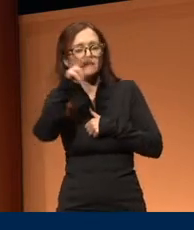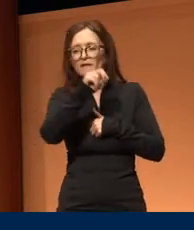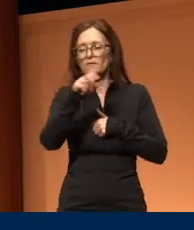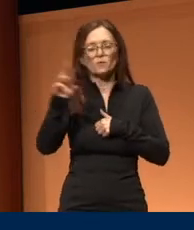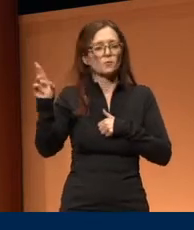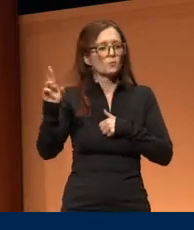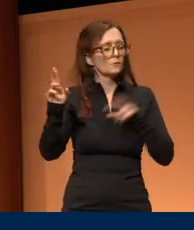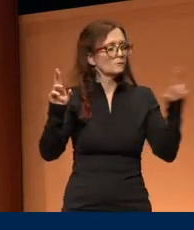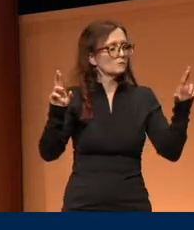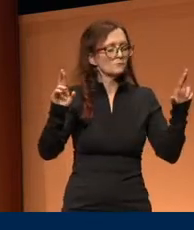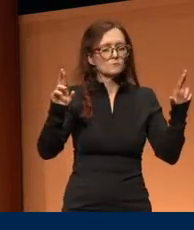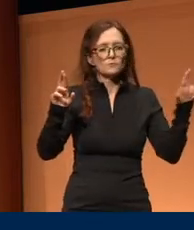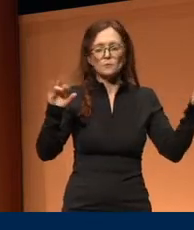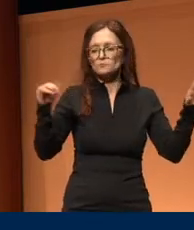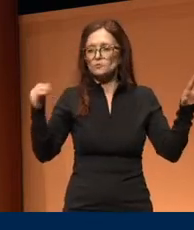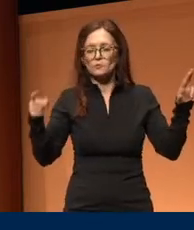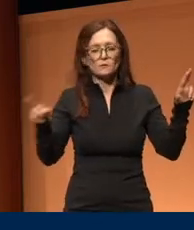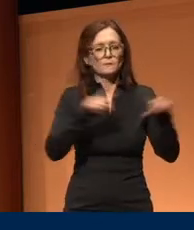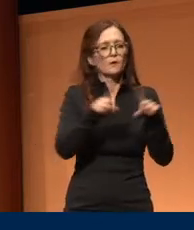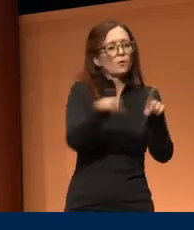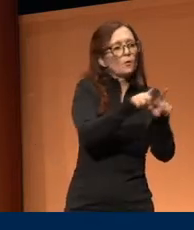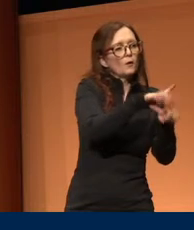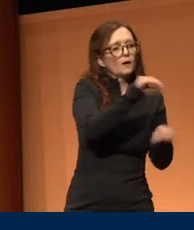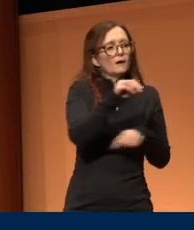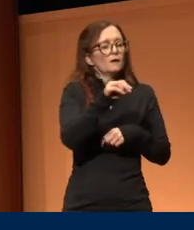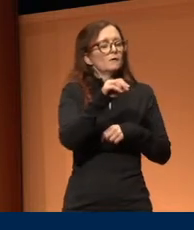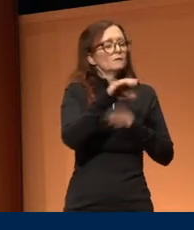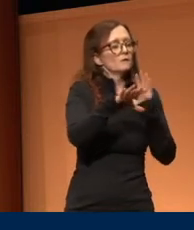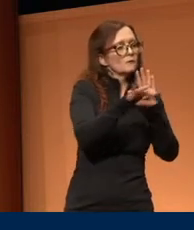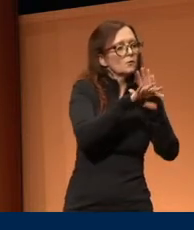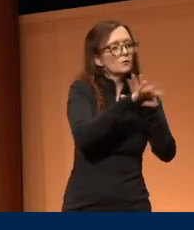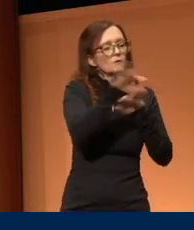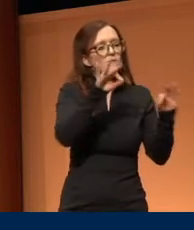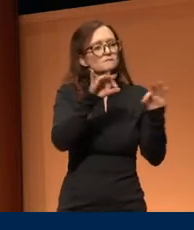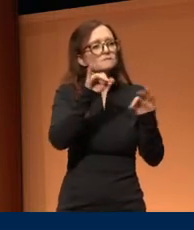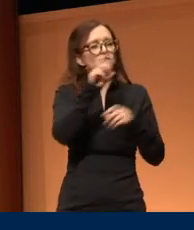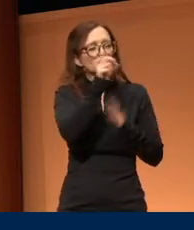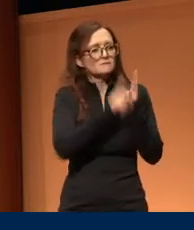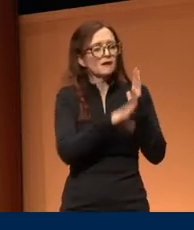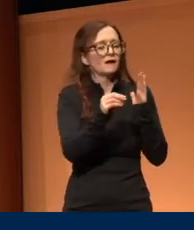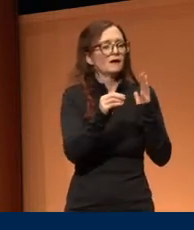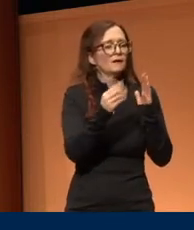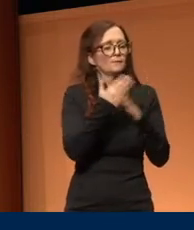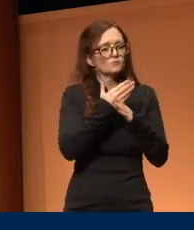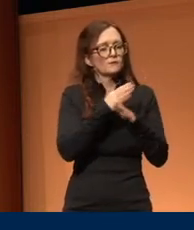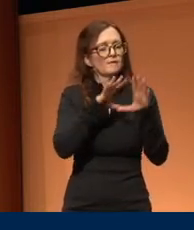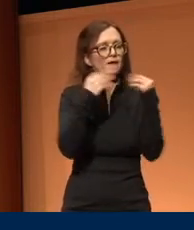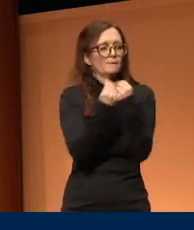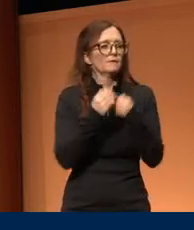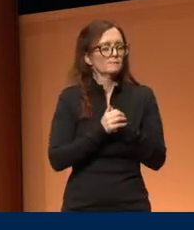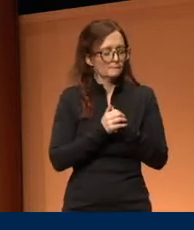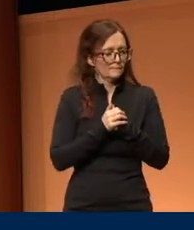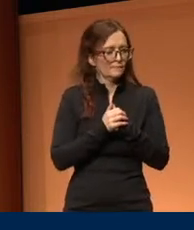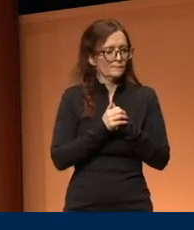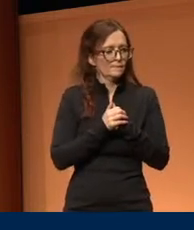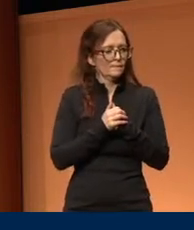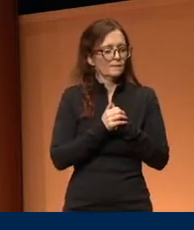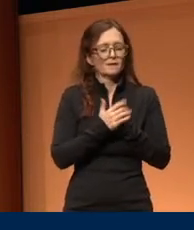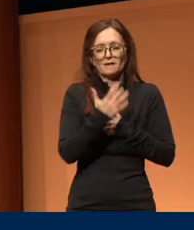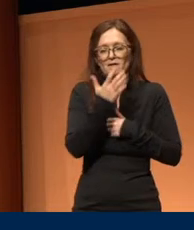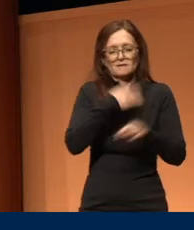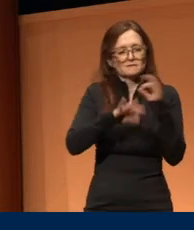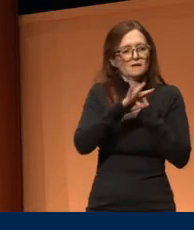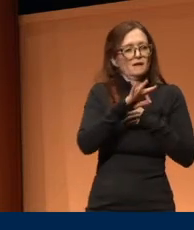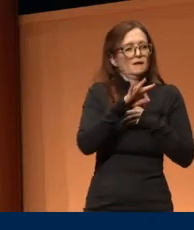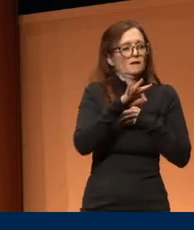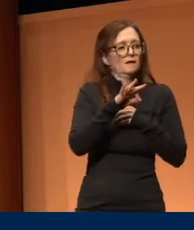and Juliet, of course, but also by choice and design between the love between their families. Rather than being